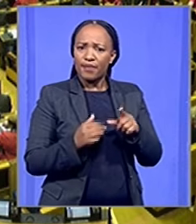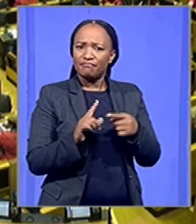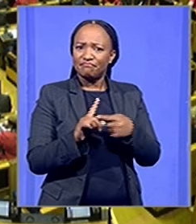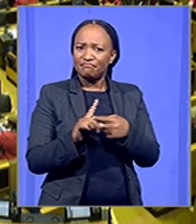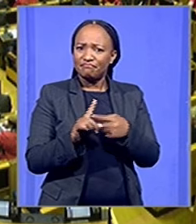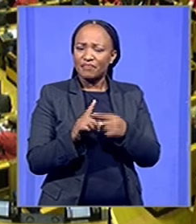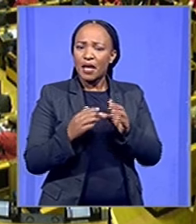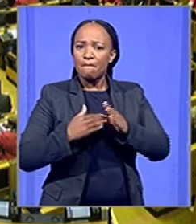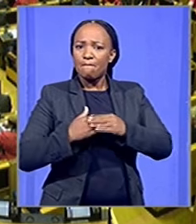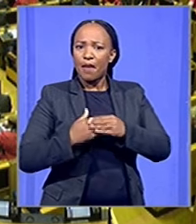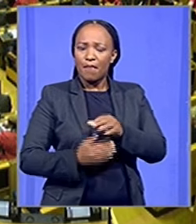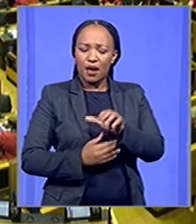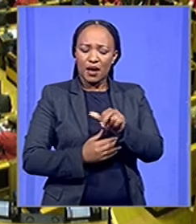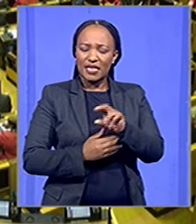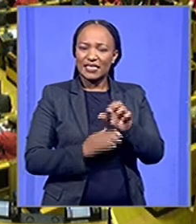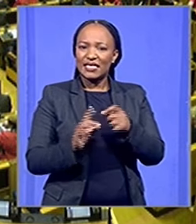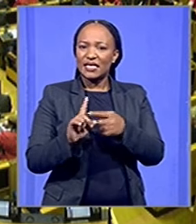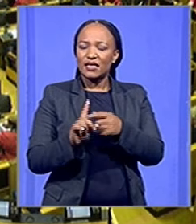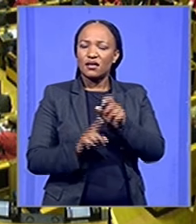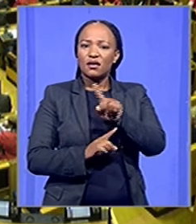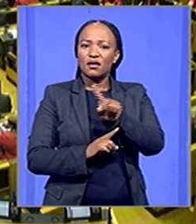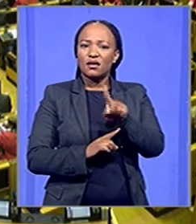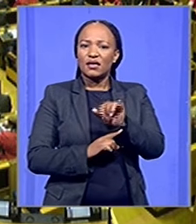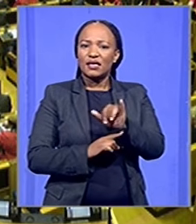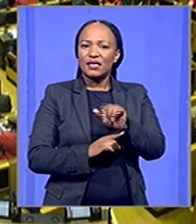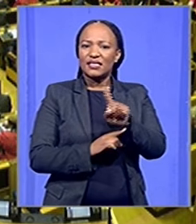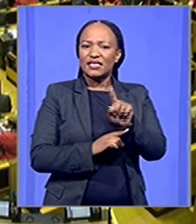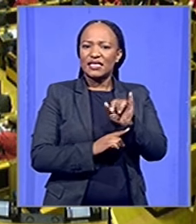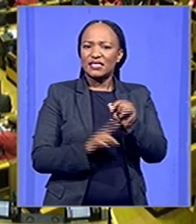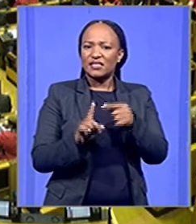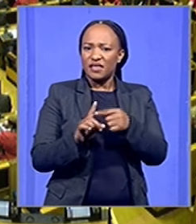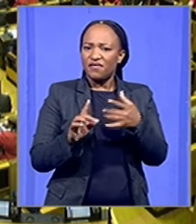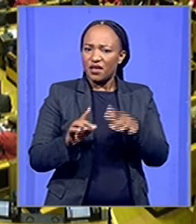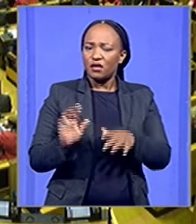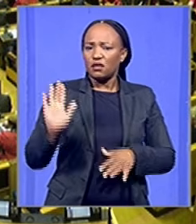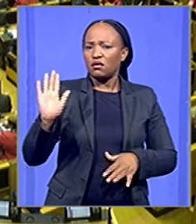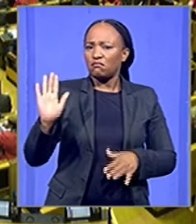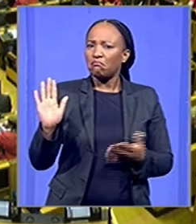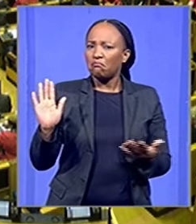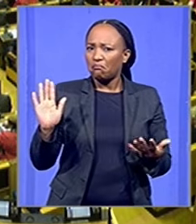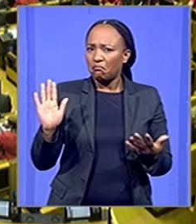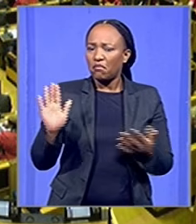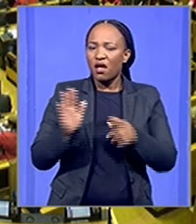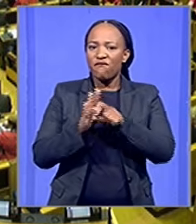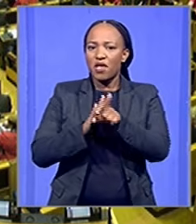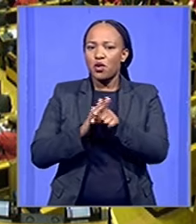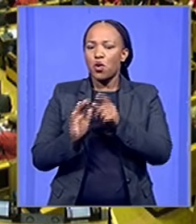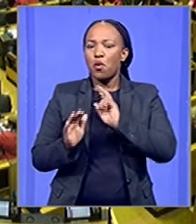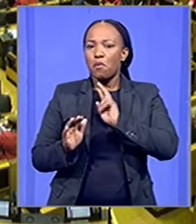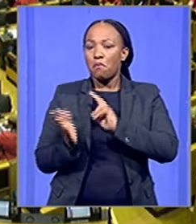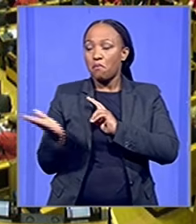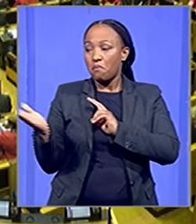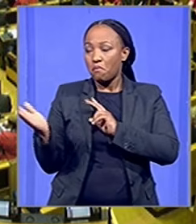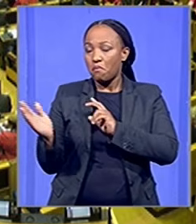Zizikodwa sinkiswe kano parlamenteng. Maikutlo a hao a latela khatisong ya video.